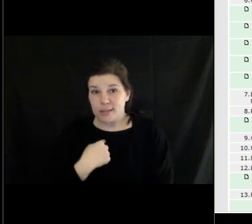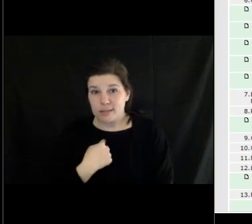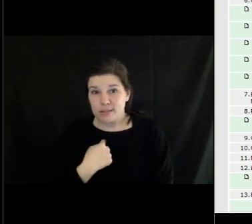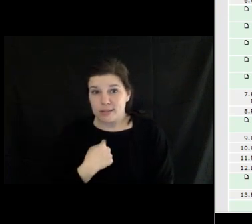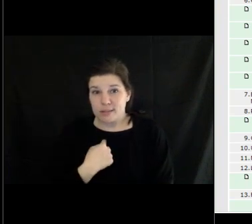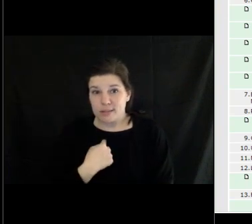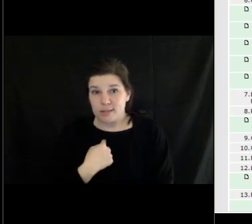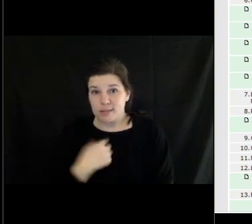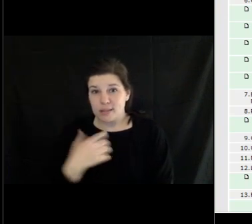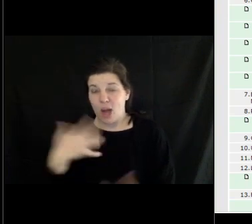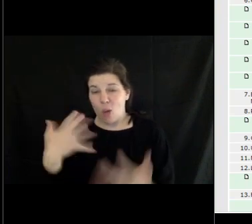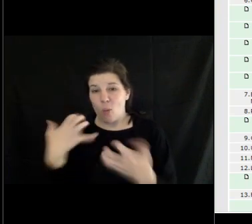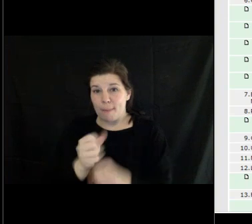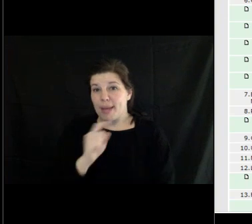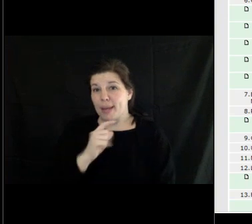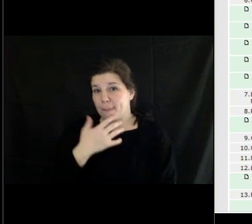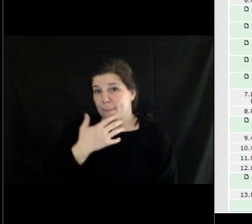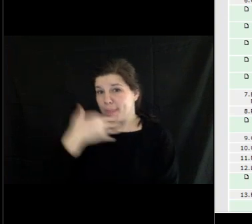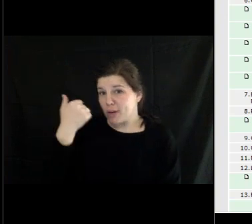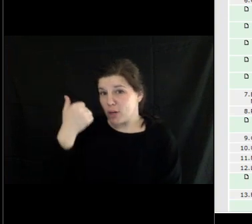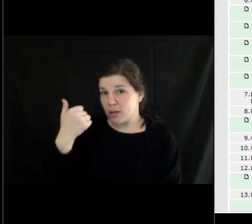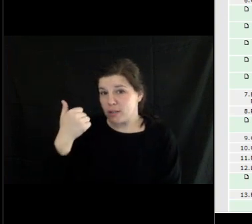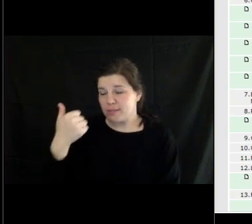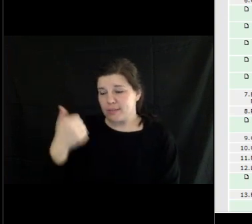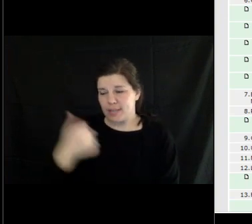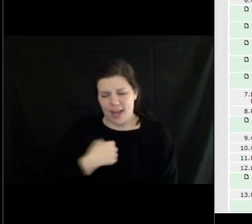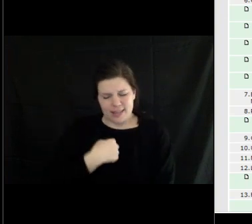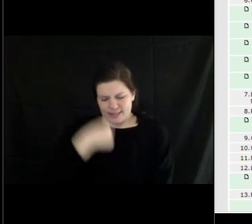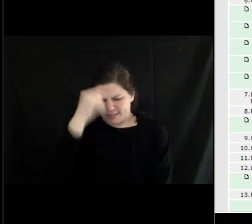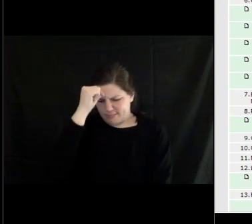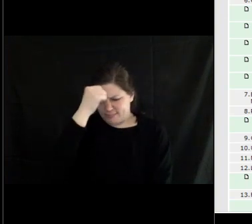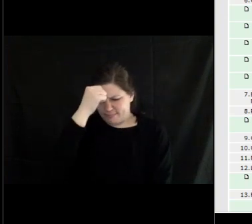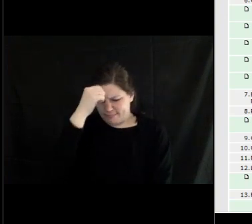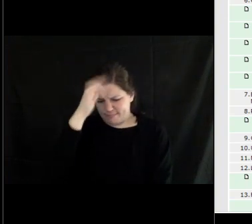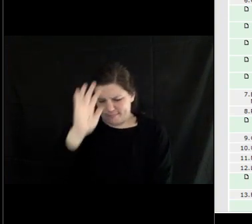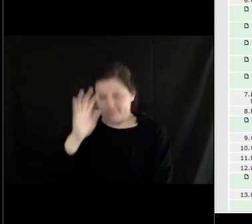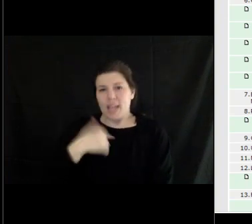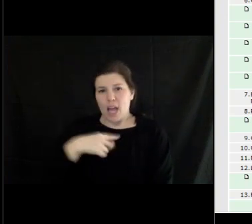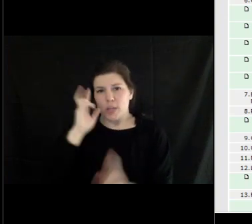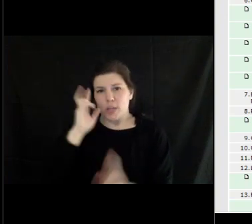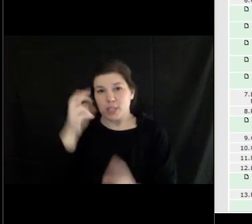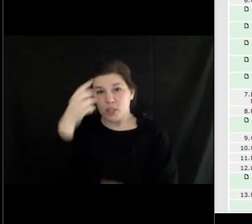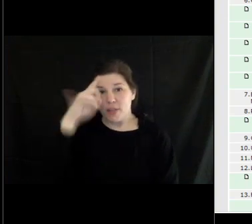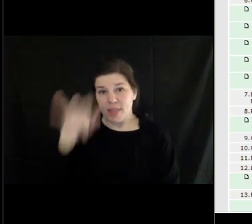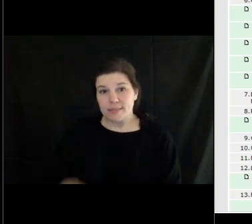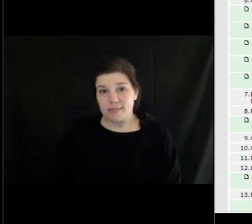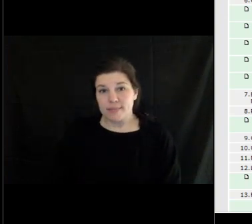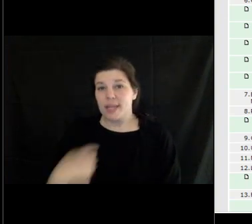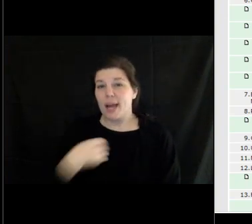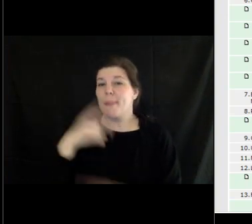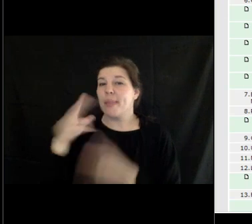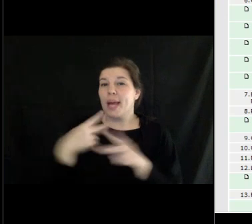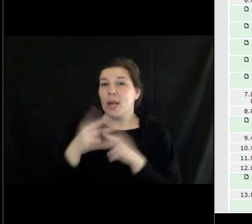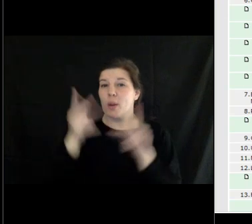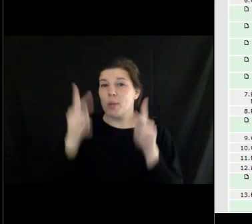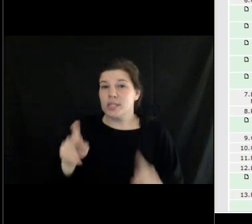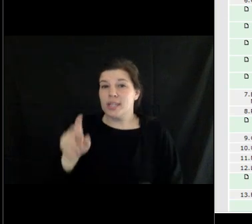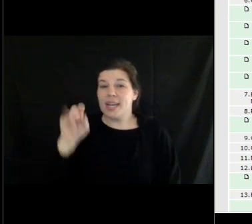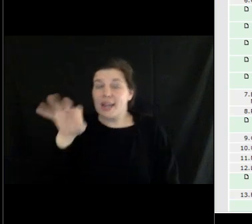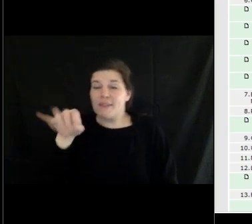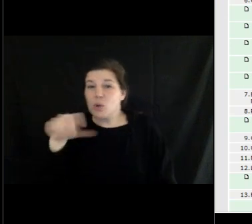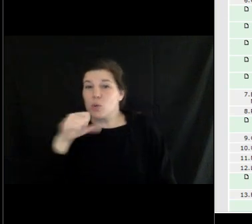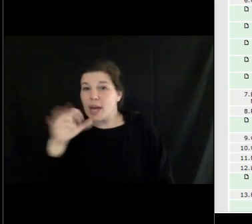make it better." And it resonated with me. So I respect you for that. I'm the type of person that if you're not doing